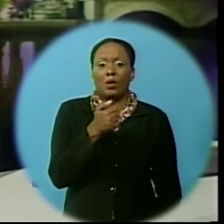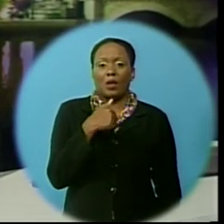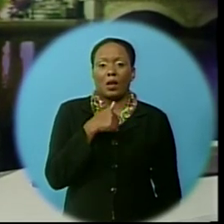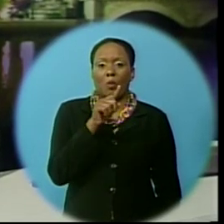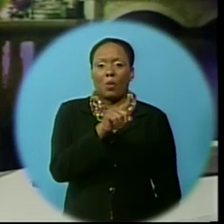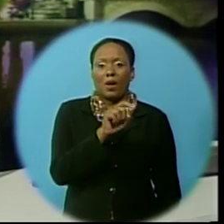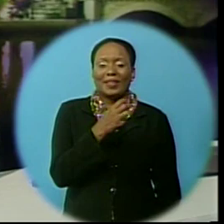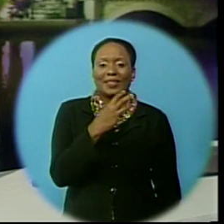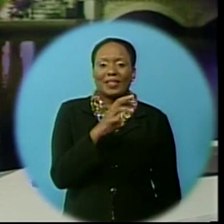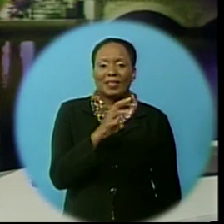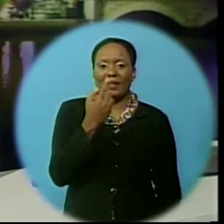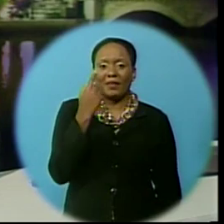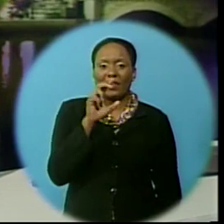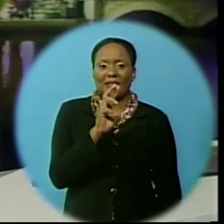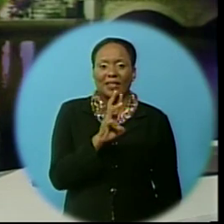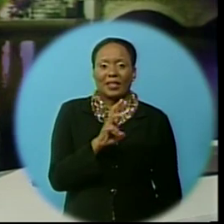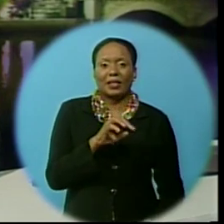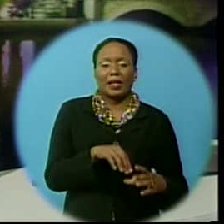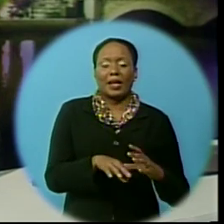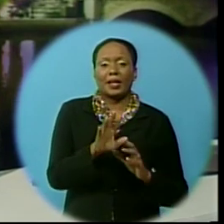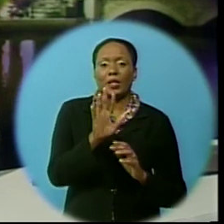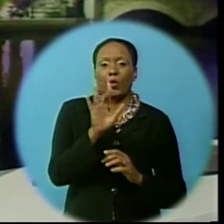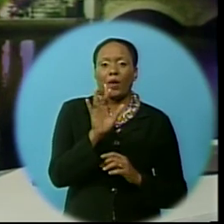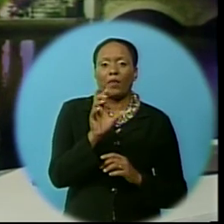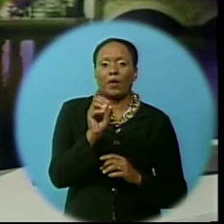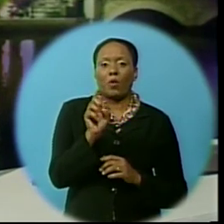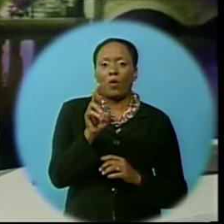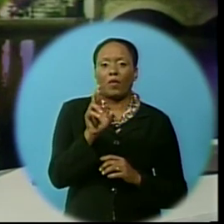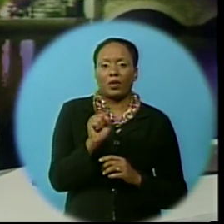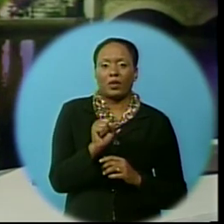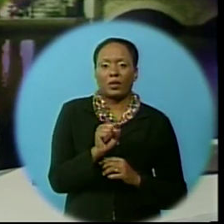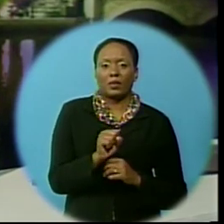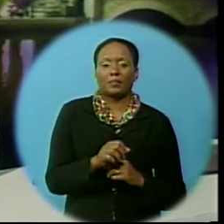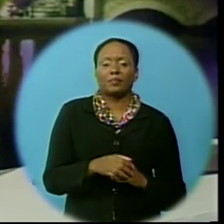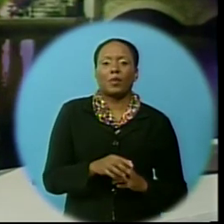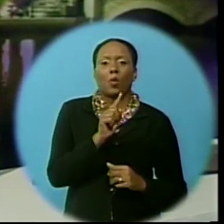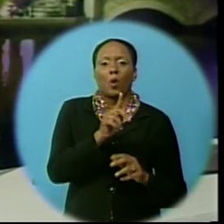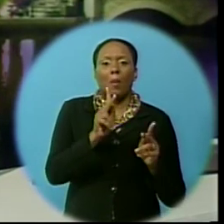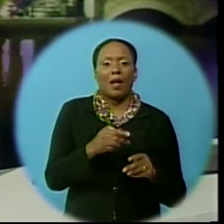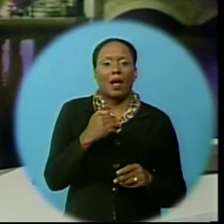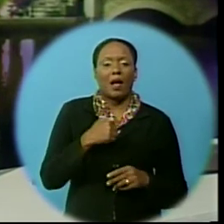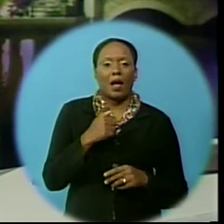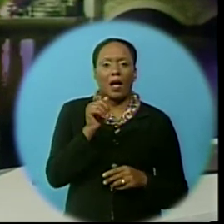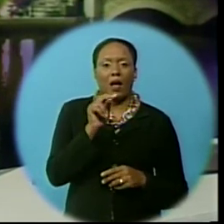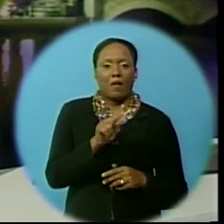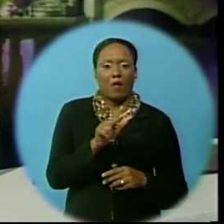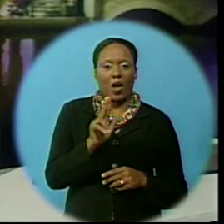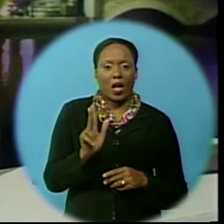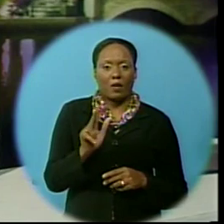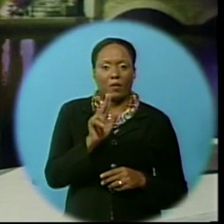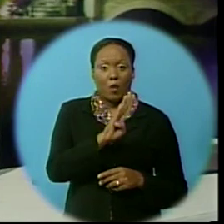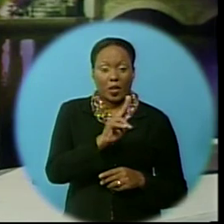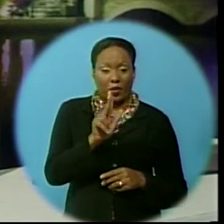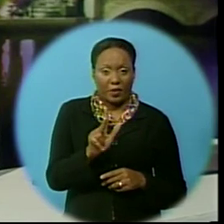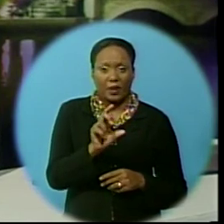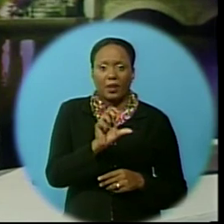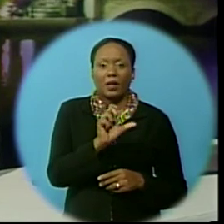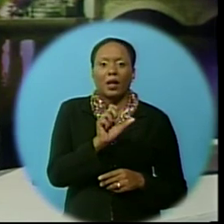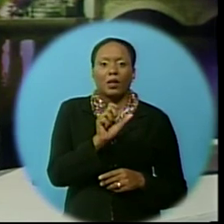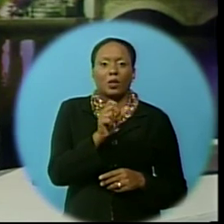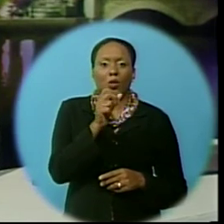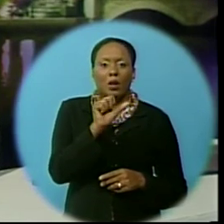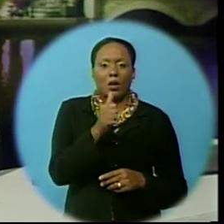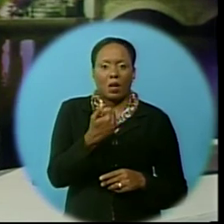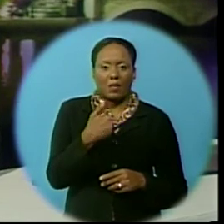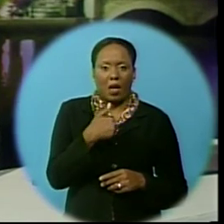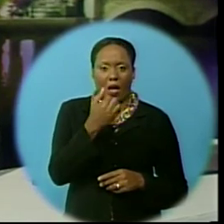finishing on 116 for 6 in 25 overs. Neymar Bolden slammed 43 in a losing effort, while Romario